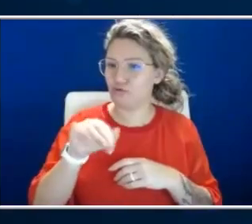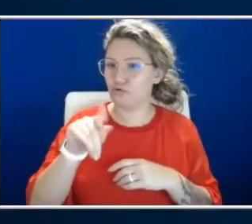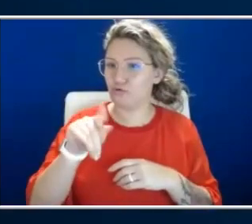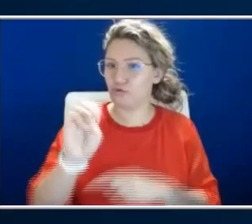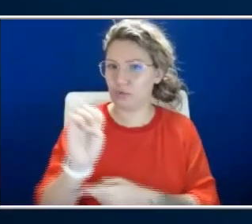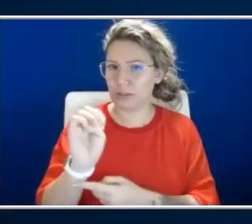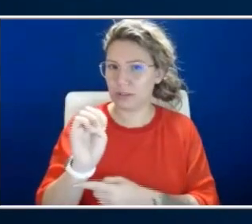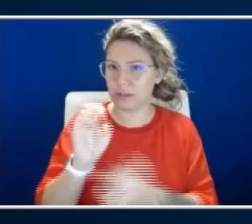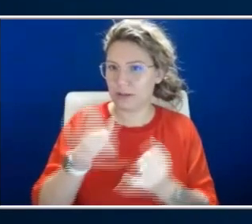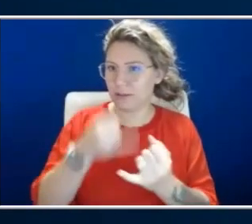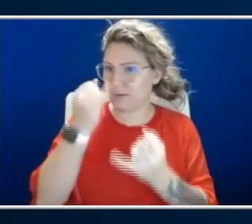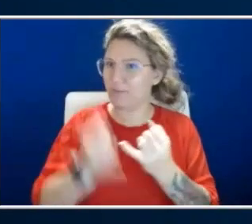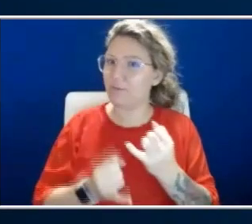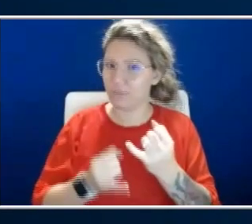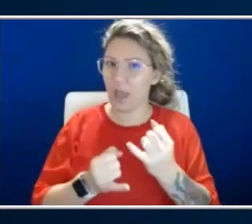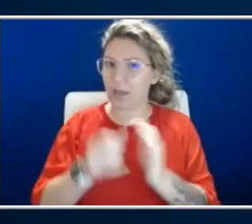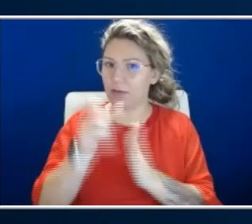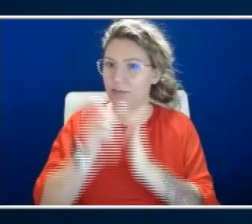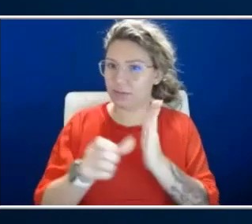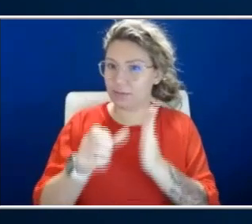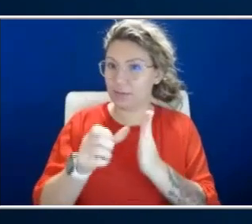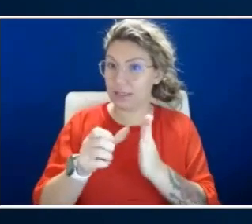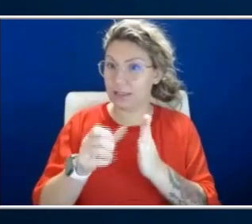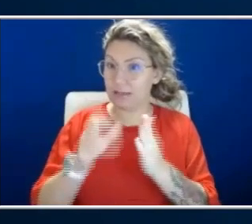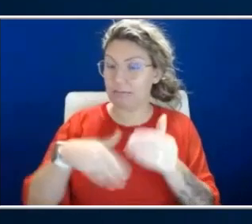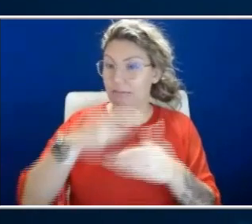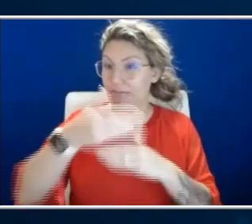final procedure next month. Is that correct?